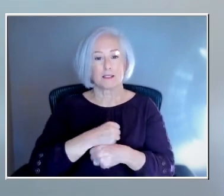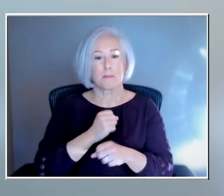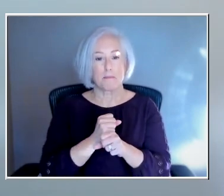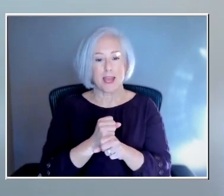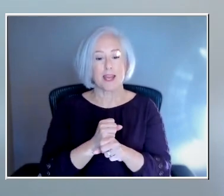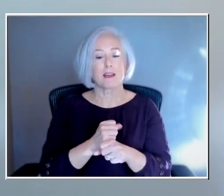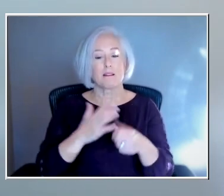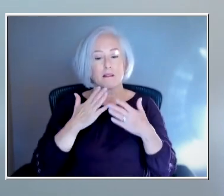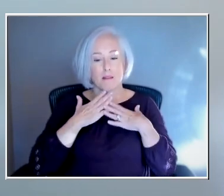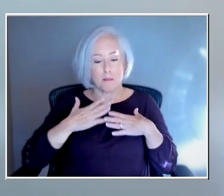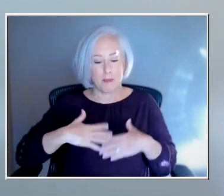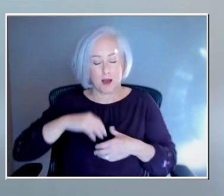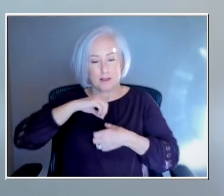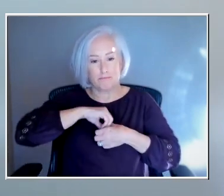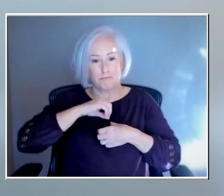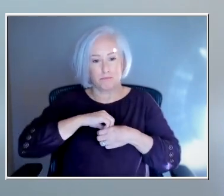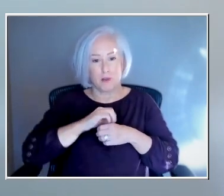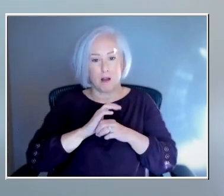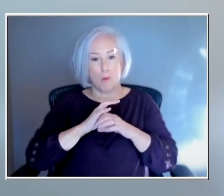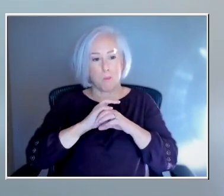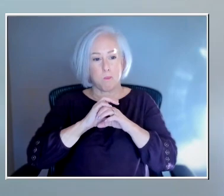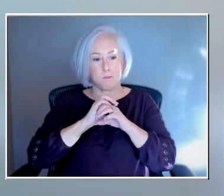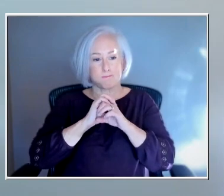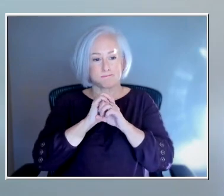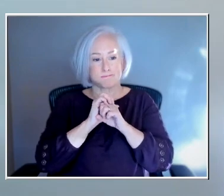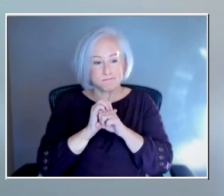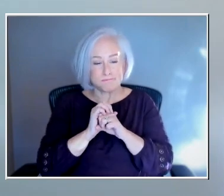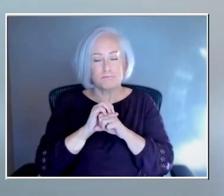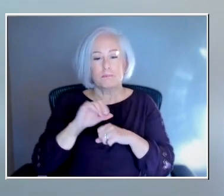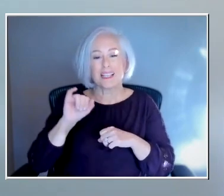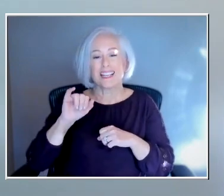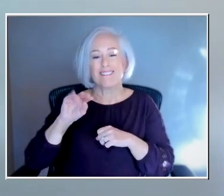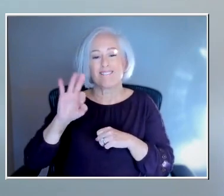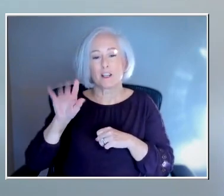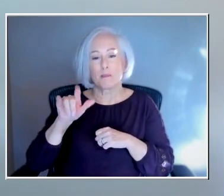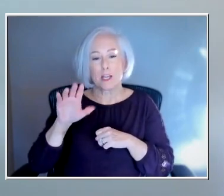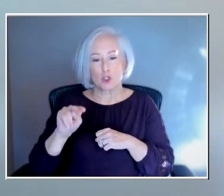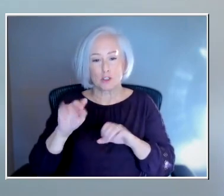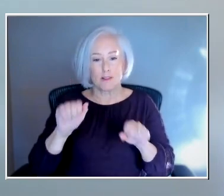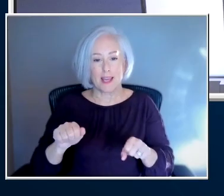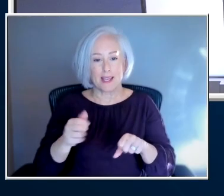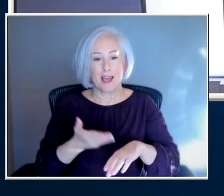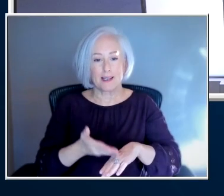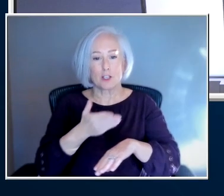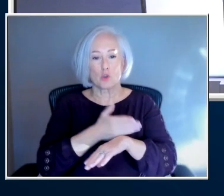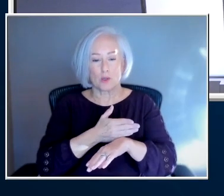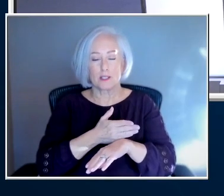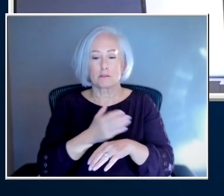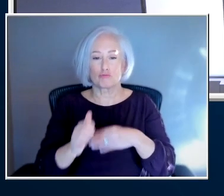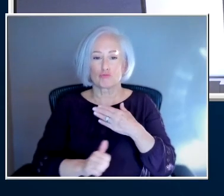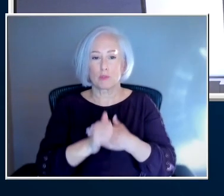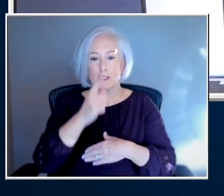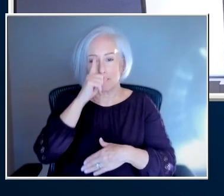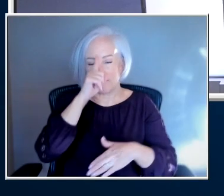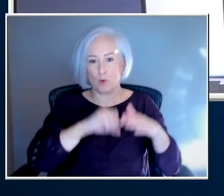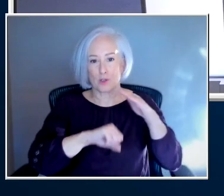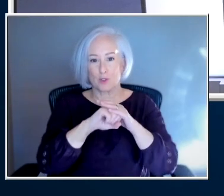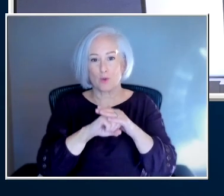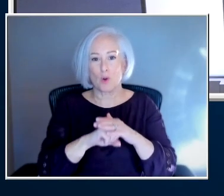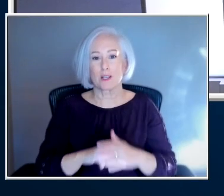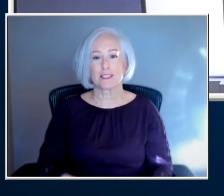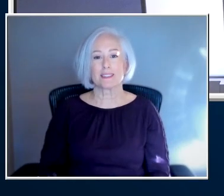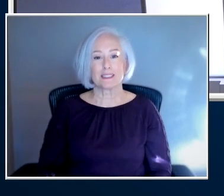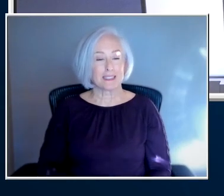So certainly stress over a long period of time can increase your risk to have stroke. All right, that was a personal question, but I'm sure it applies to many